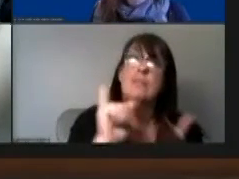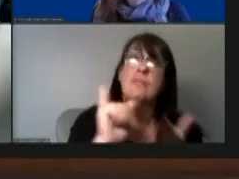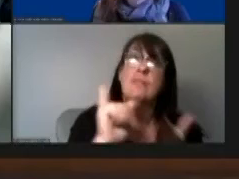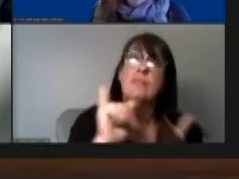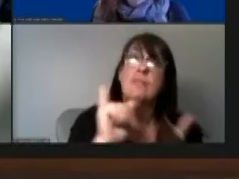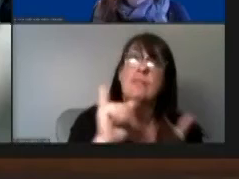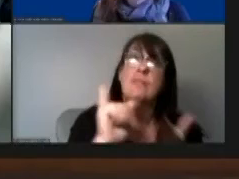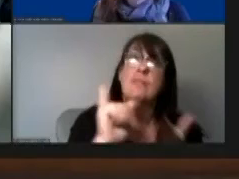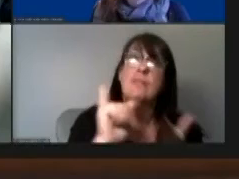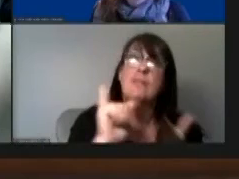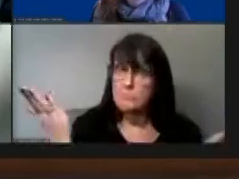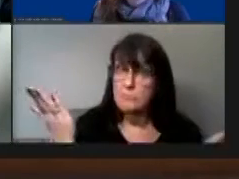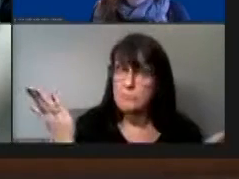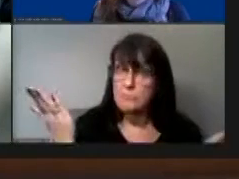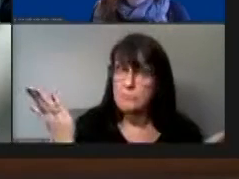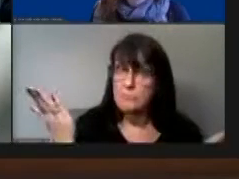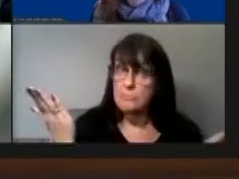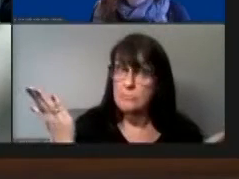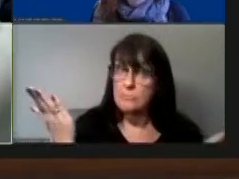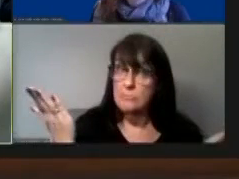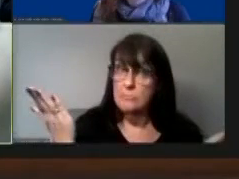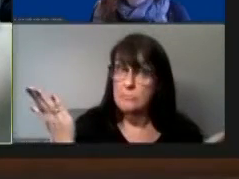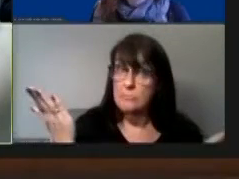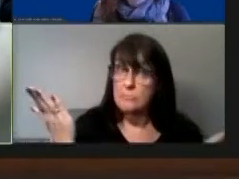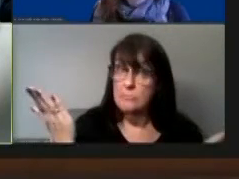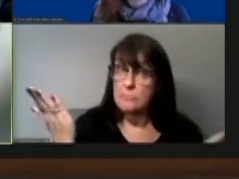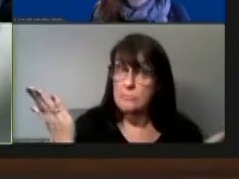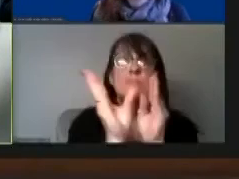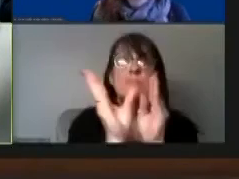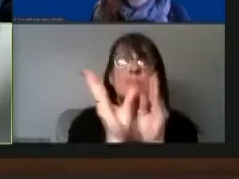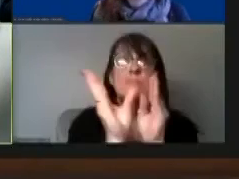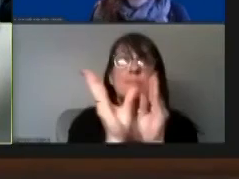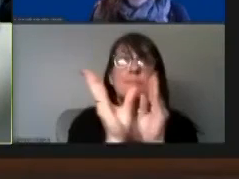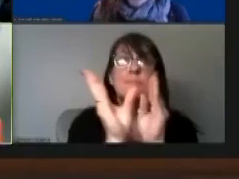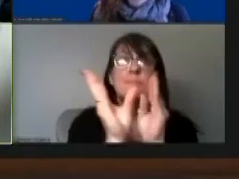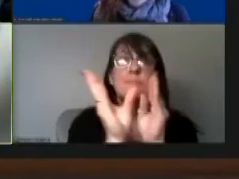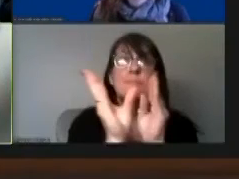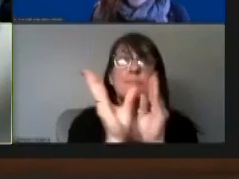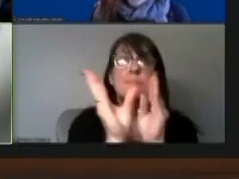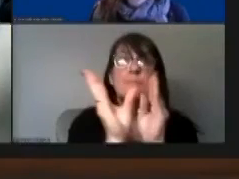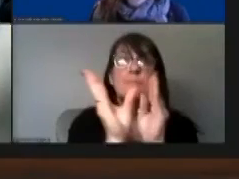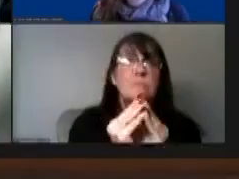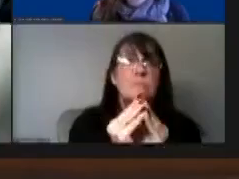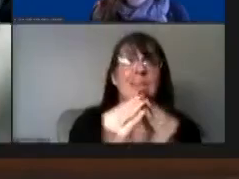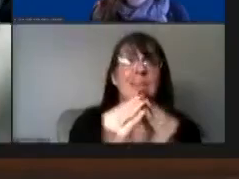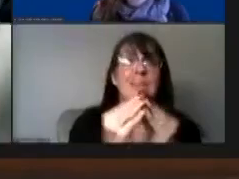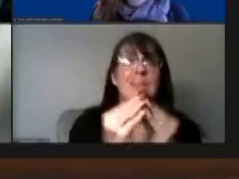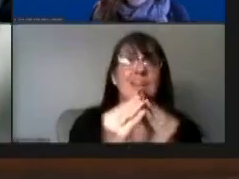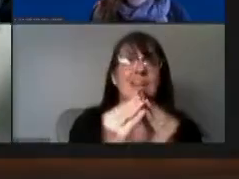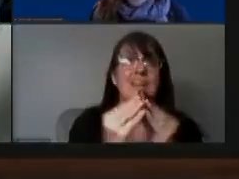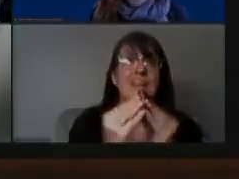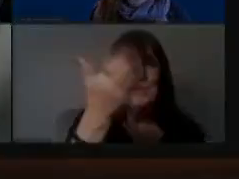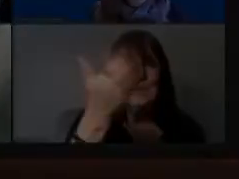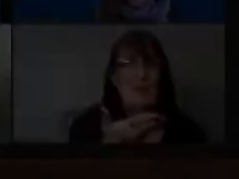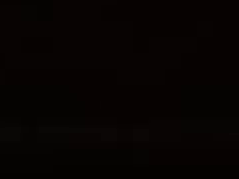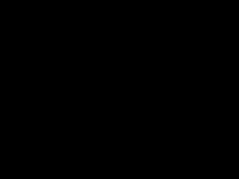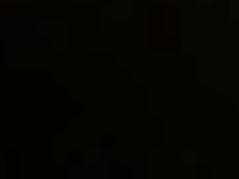to adjourn this meeting. Thank you We very are- much. Thank Appreciate you it. very much. You're welcome. We are adjourned.